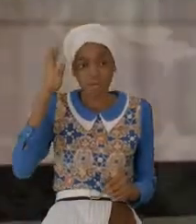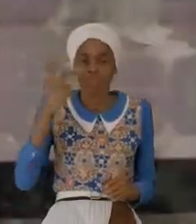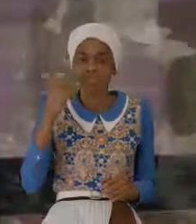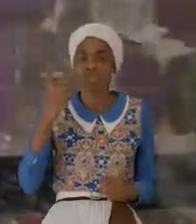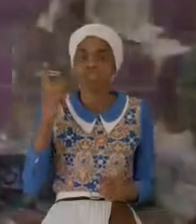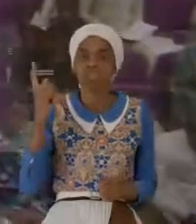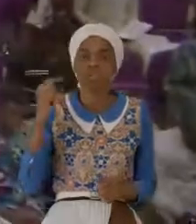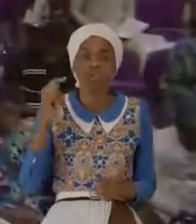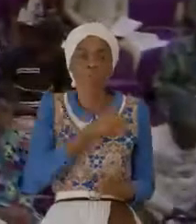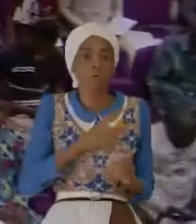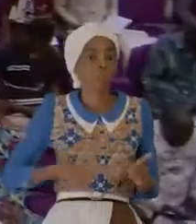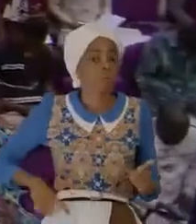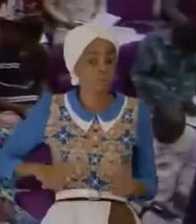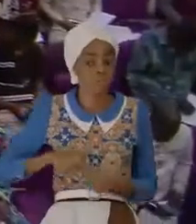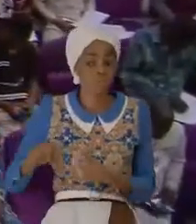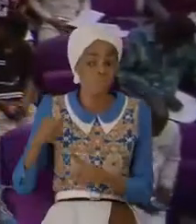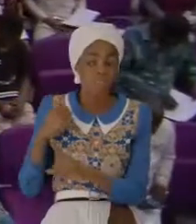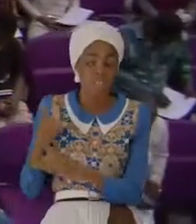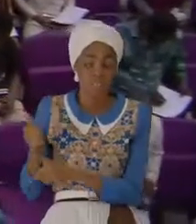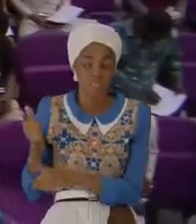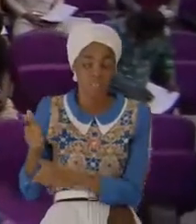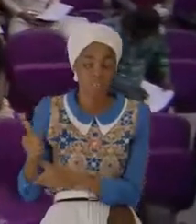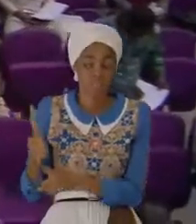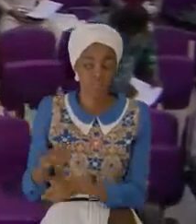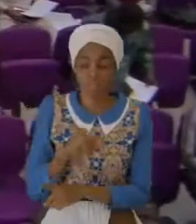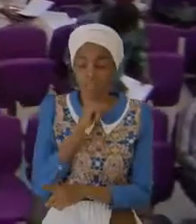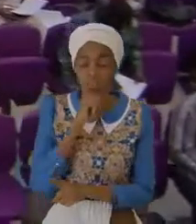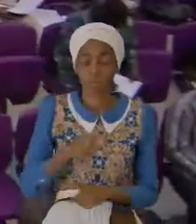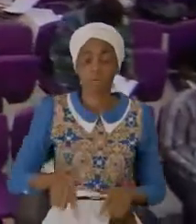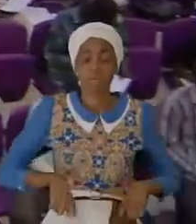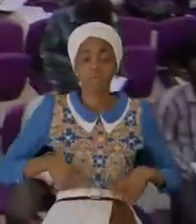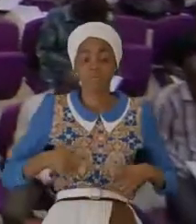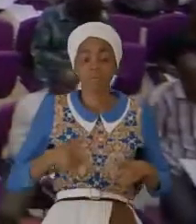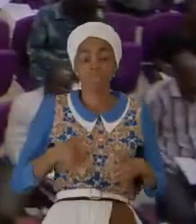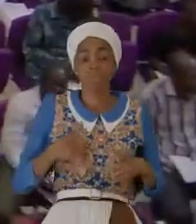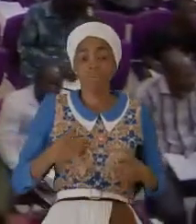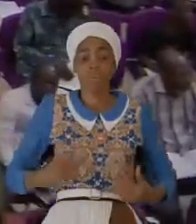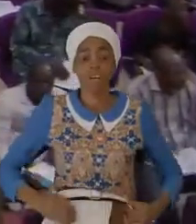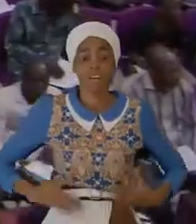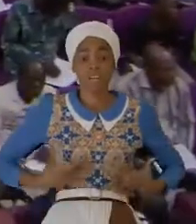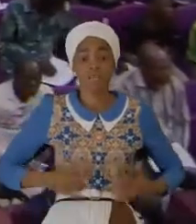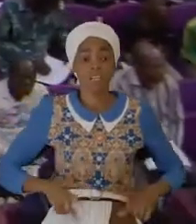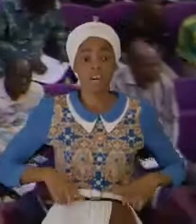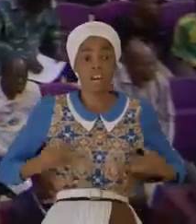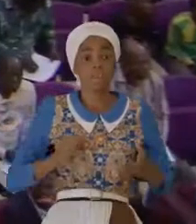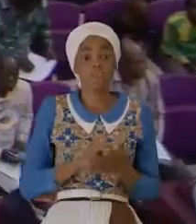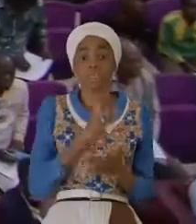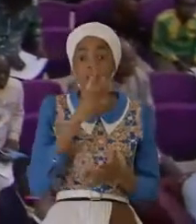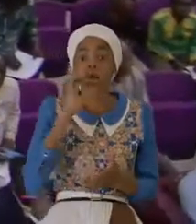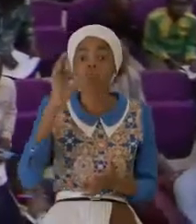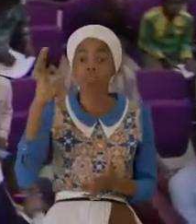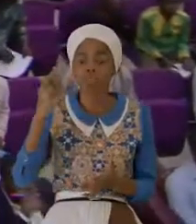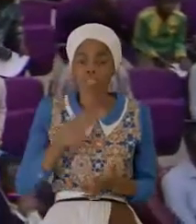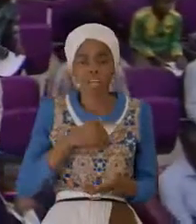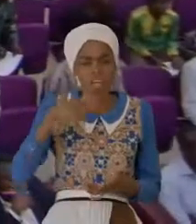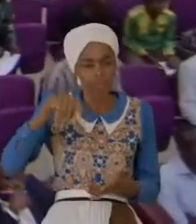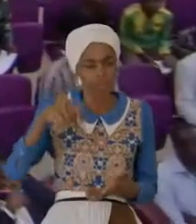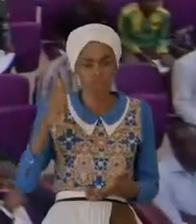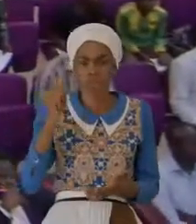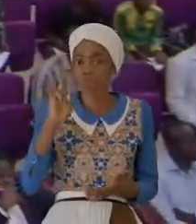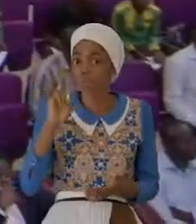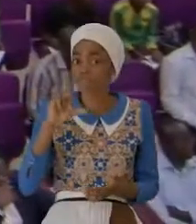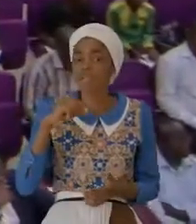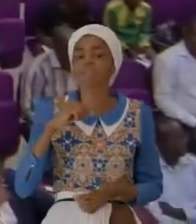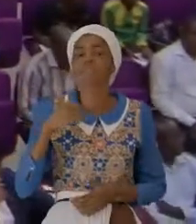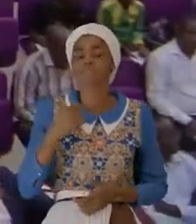themselves are not living the life that they are preaching about but Paul the apostles said that's for